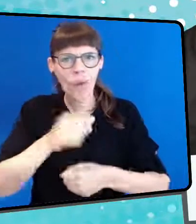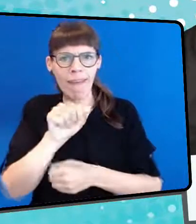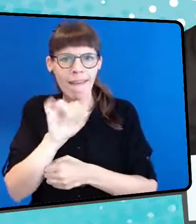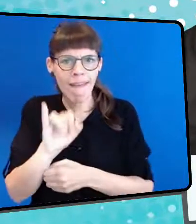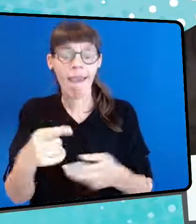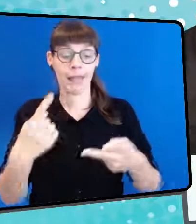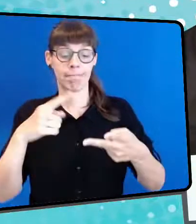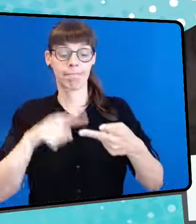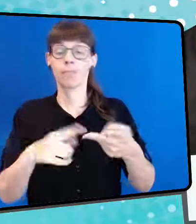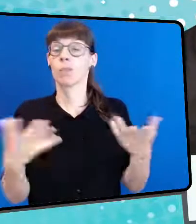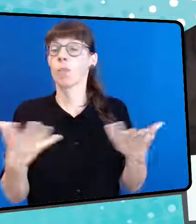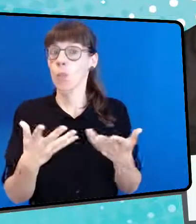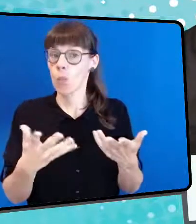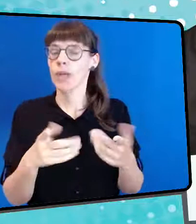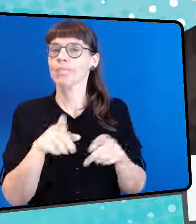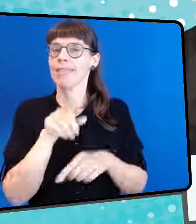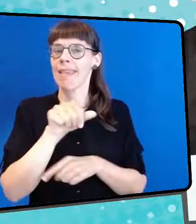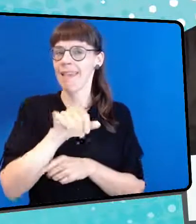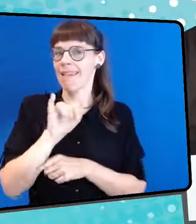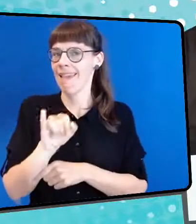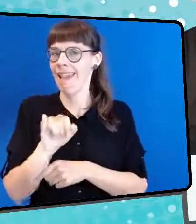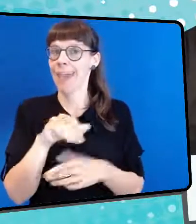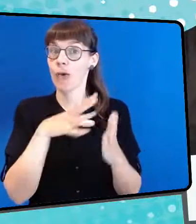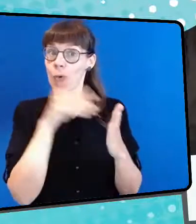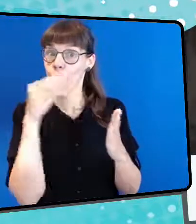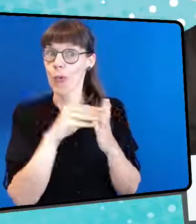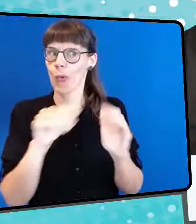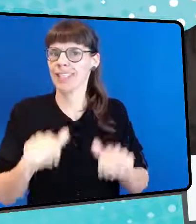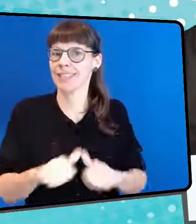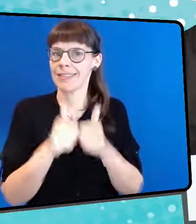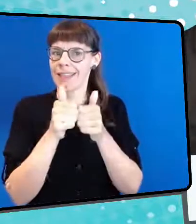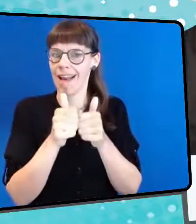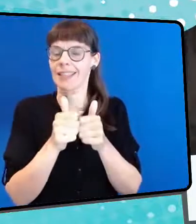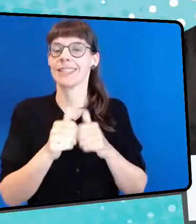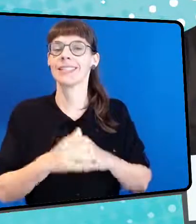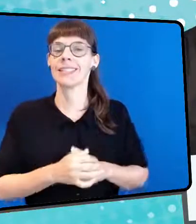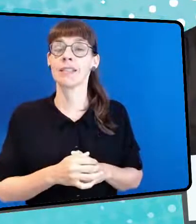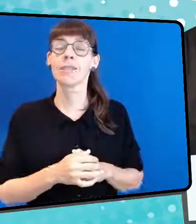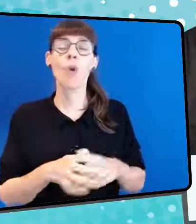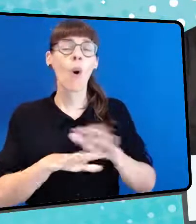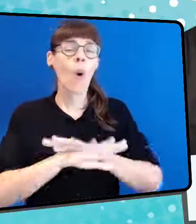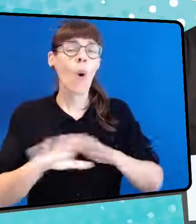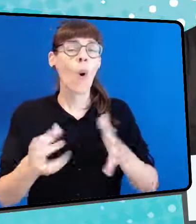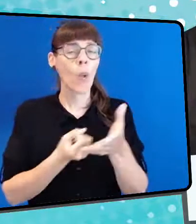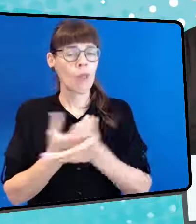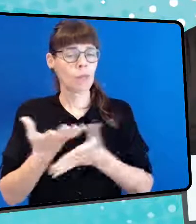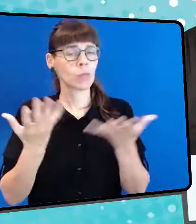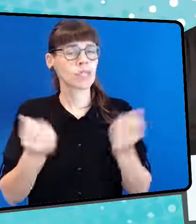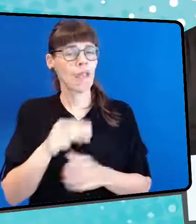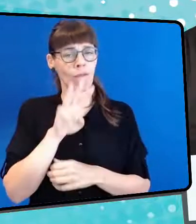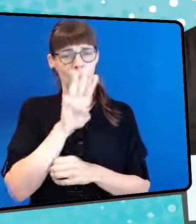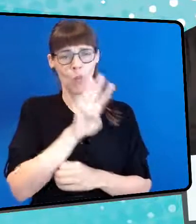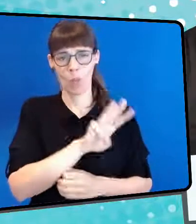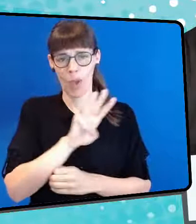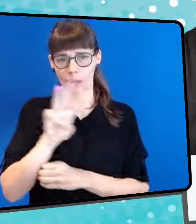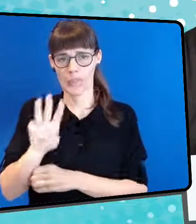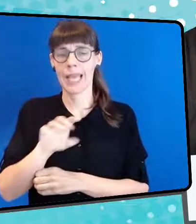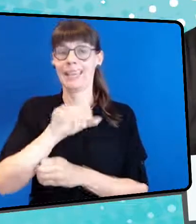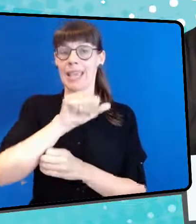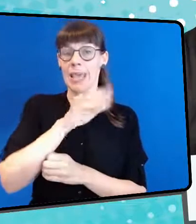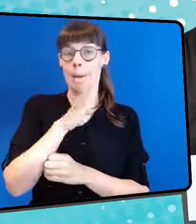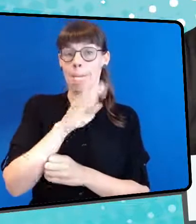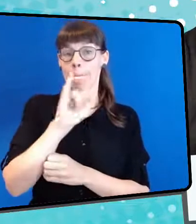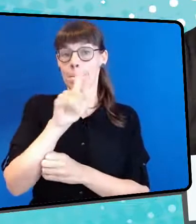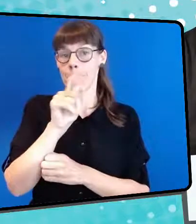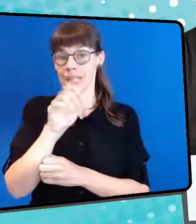AI Learning Challenge of the week. And as always, all links and information can be found on our website, abitofai.show.